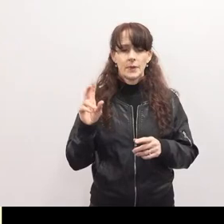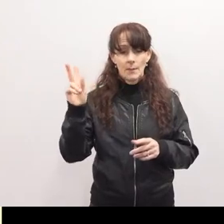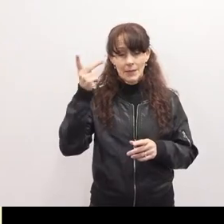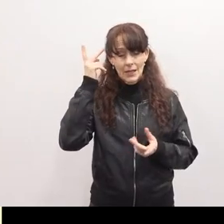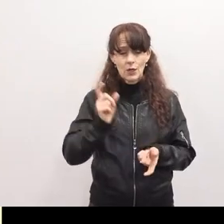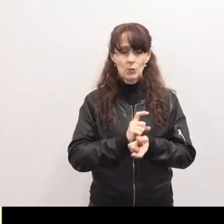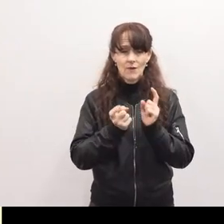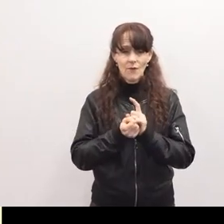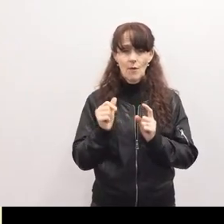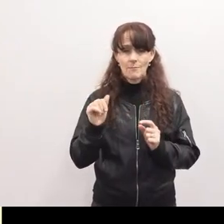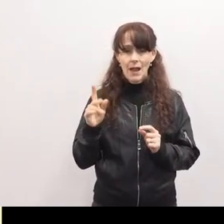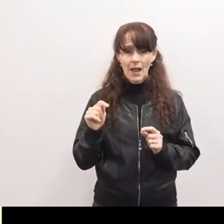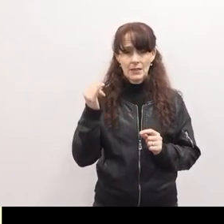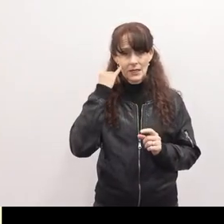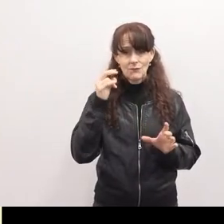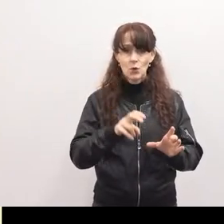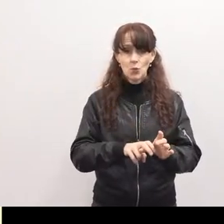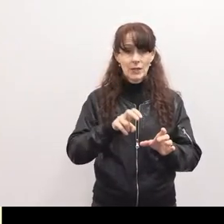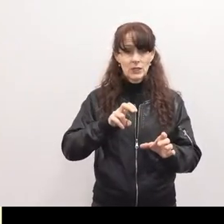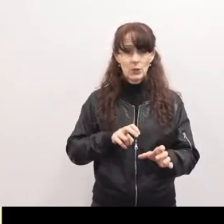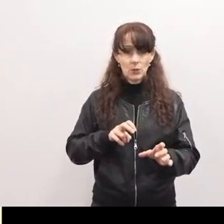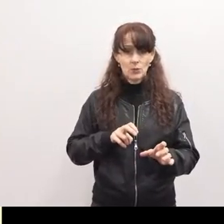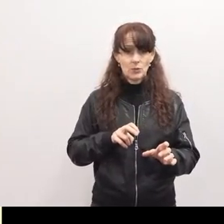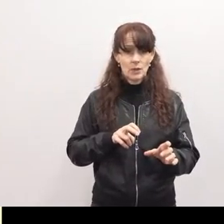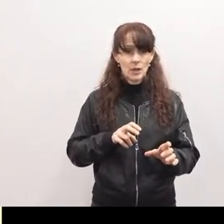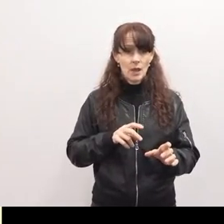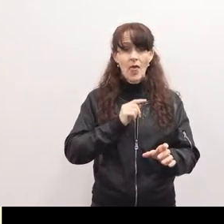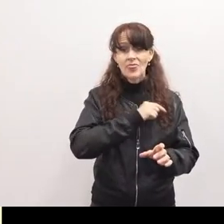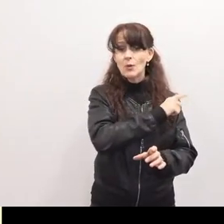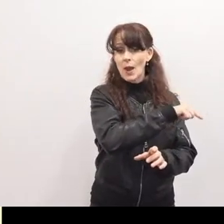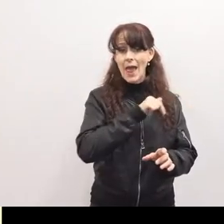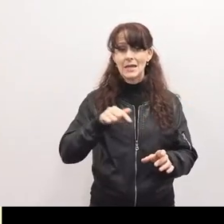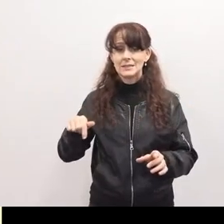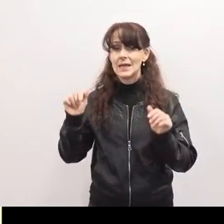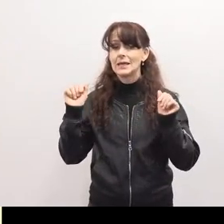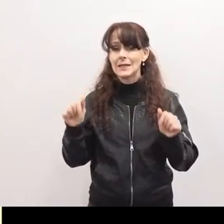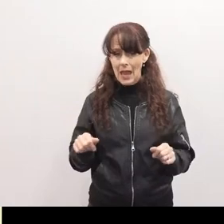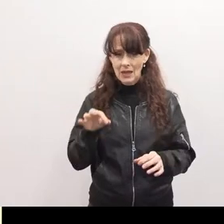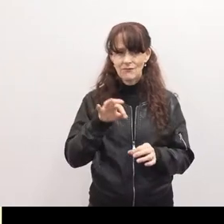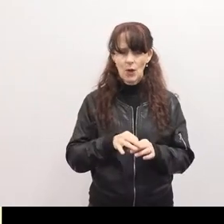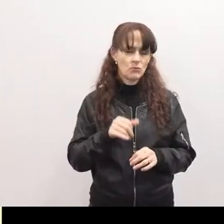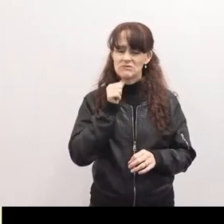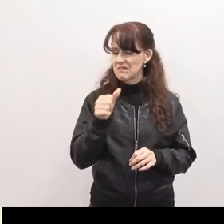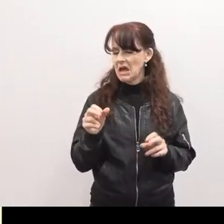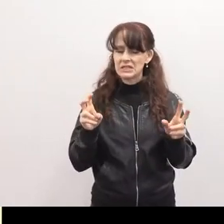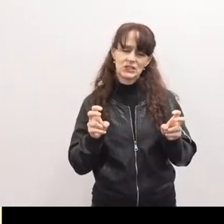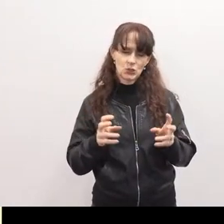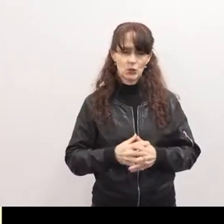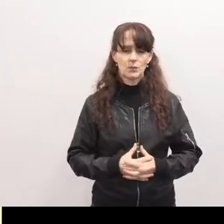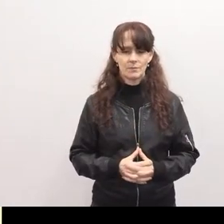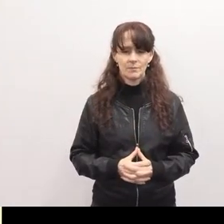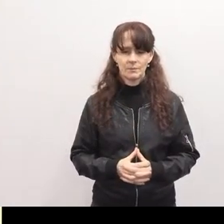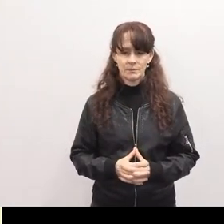Reform Act, if one of you recuses yourself, the rest of you can vote. It's not an issue. Okay?